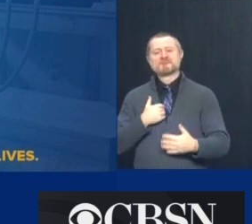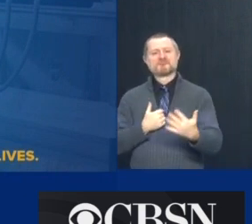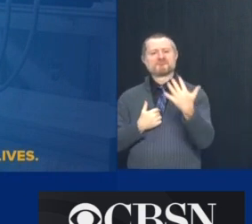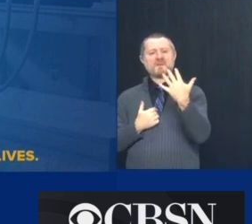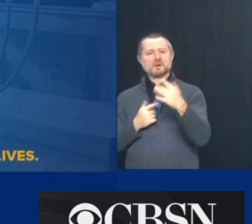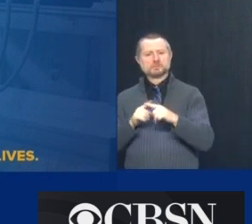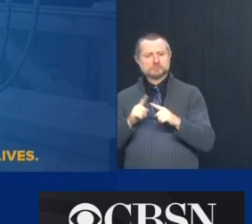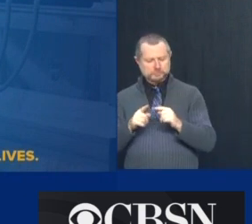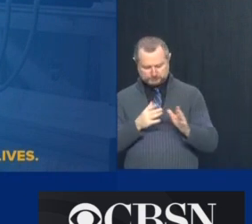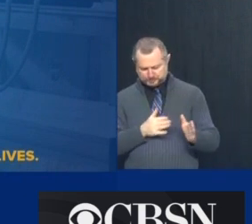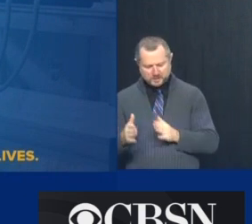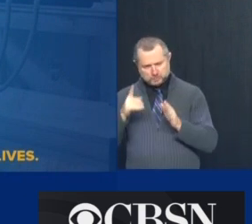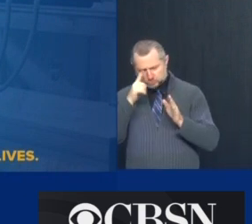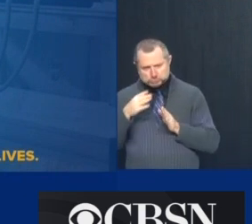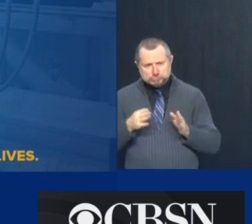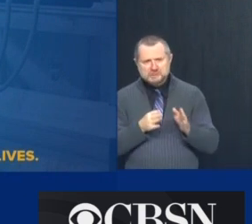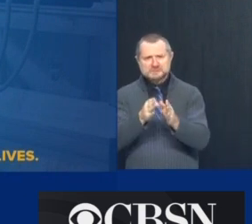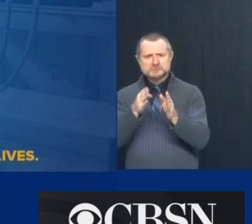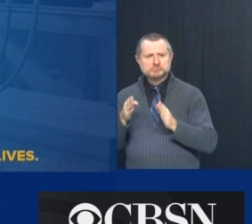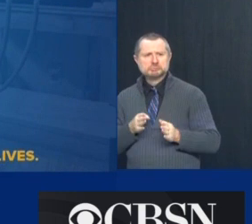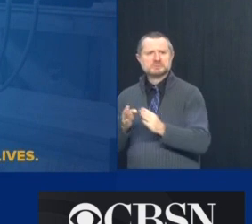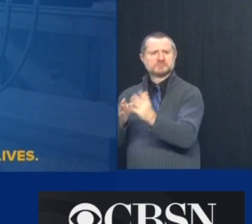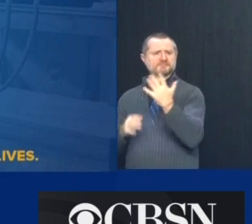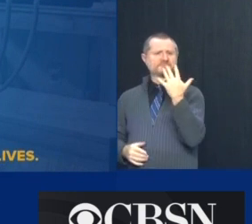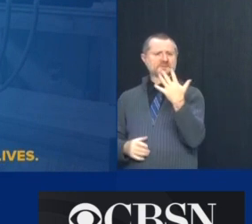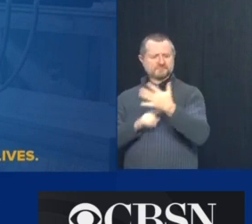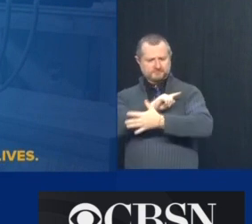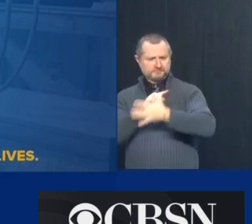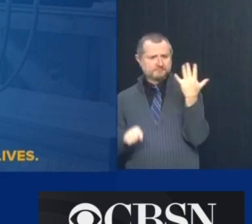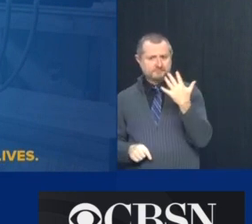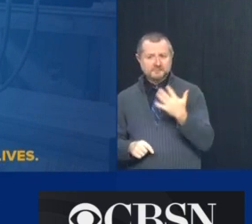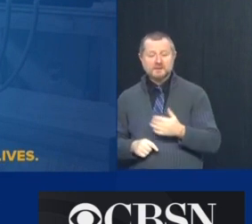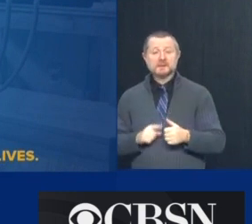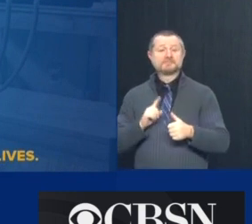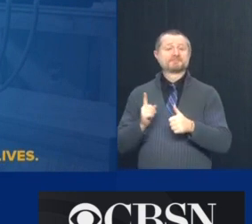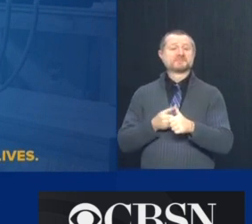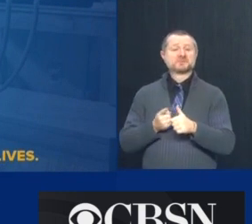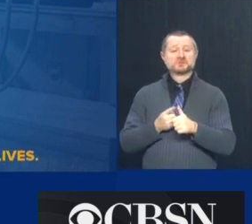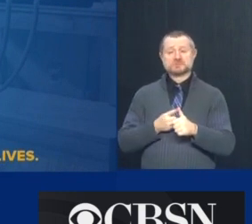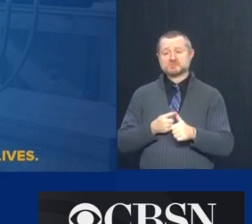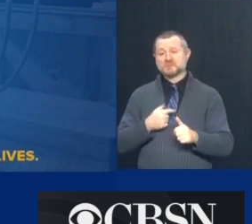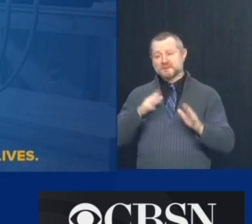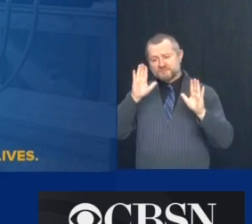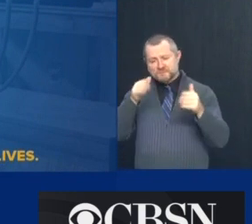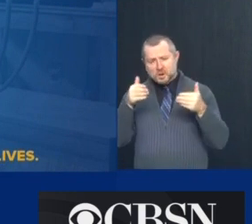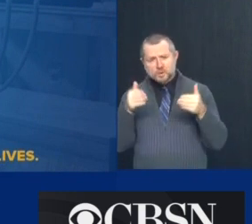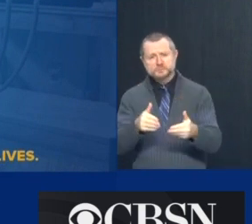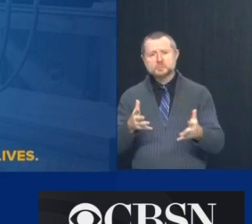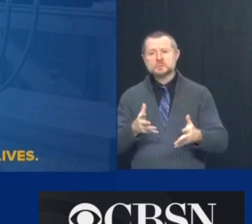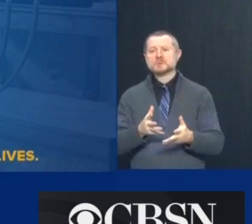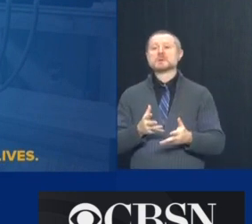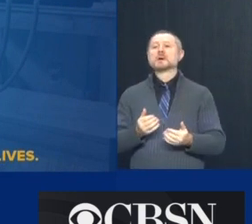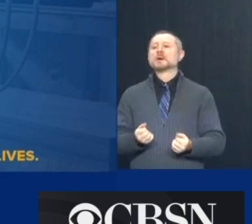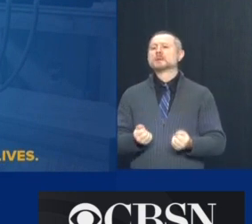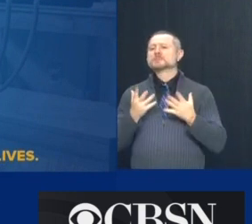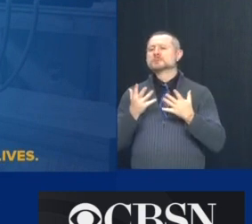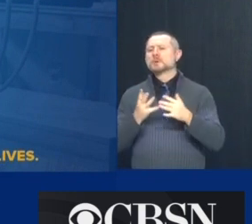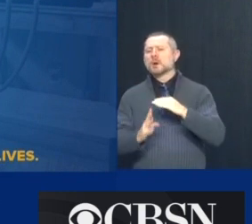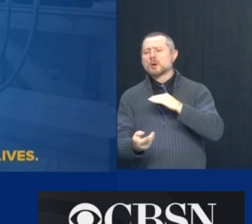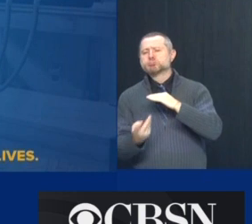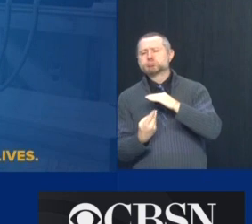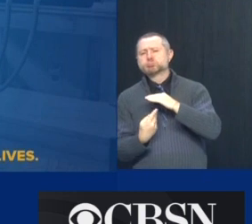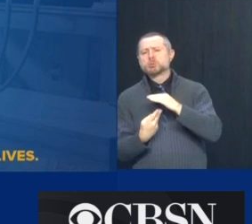announcing today and that we are putting in place. First, we're going to shift the focus to the number of hospitalizations and hospital